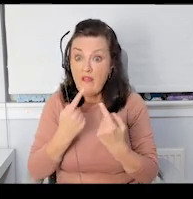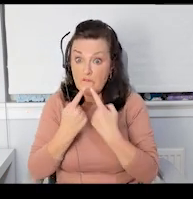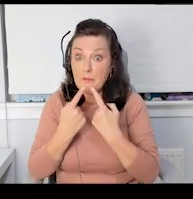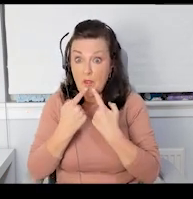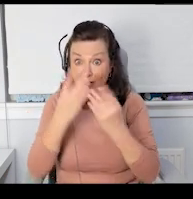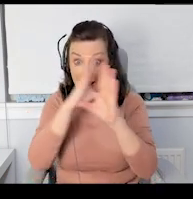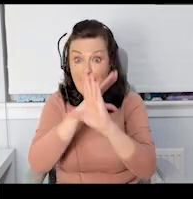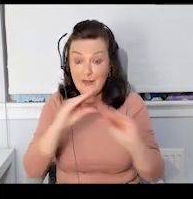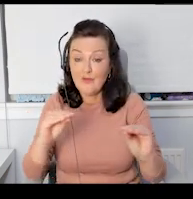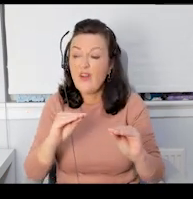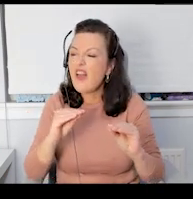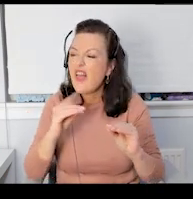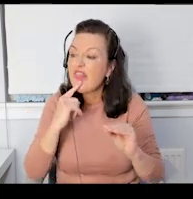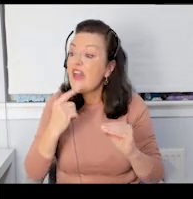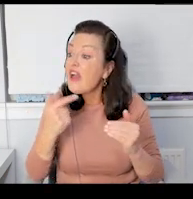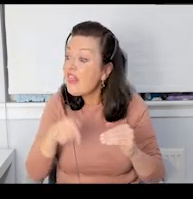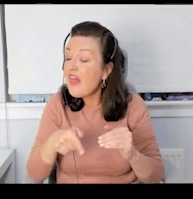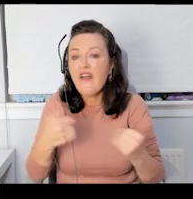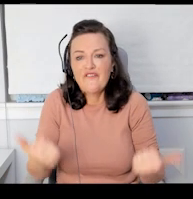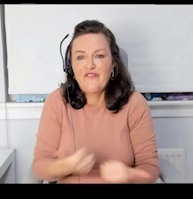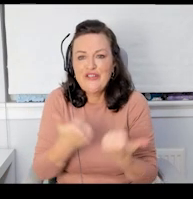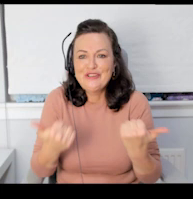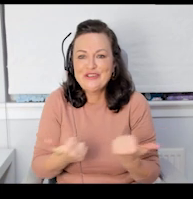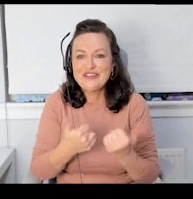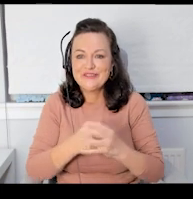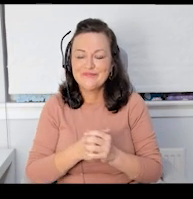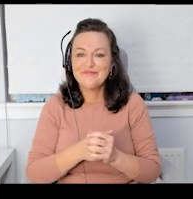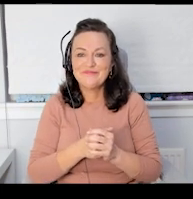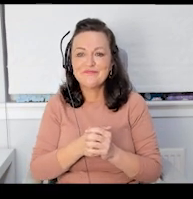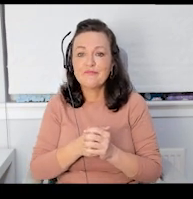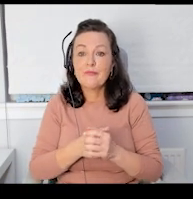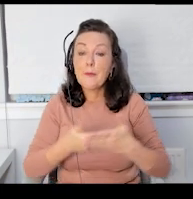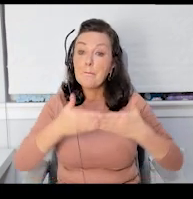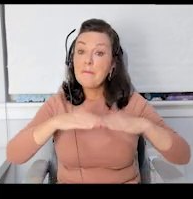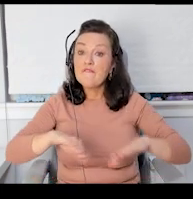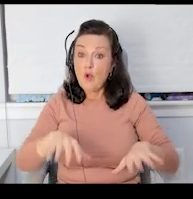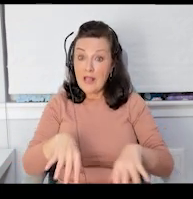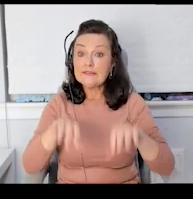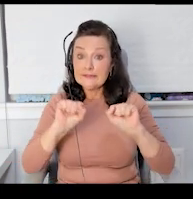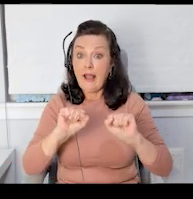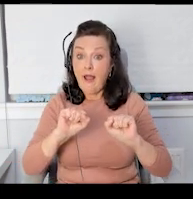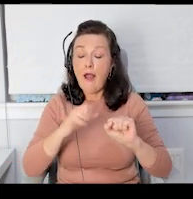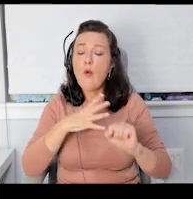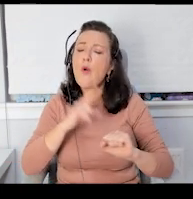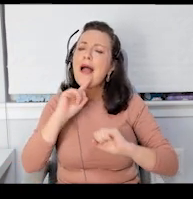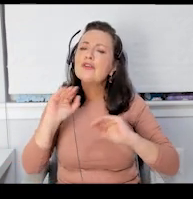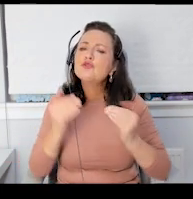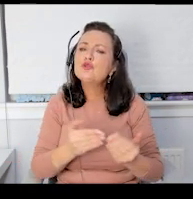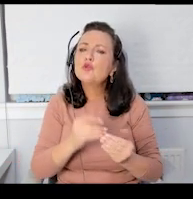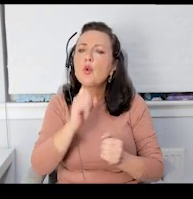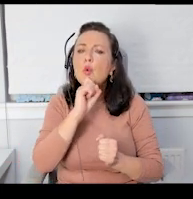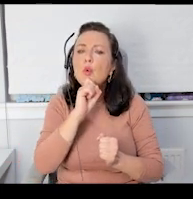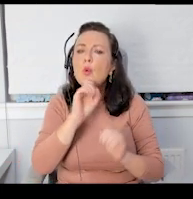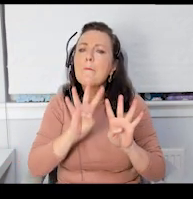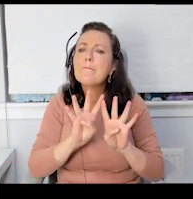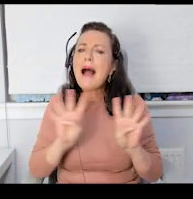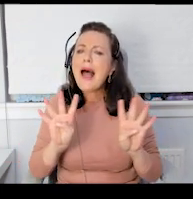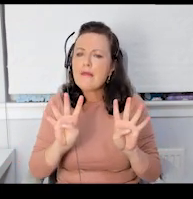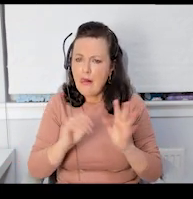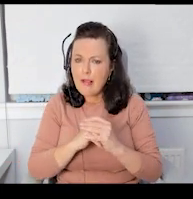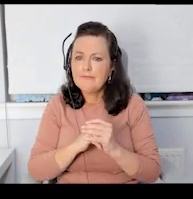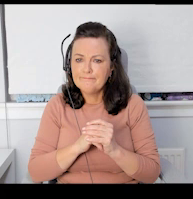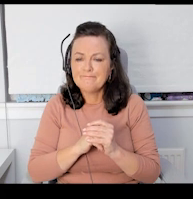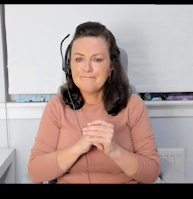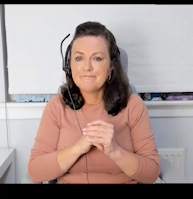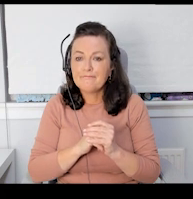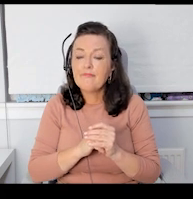evening. And then we will then close the session. Before I begin, I would like to introduce you to some of our panel members who are in the